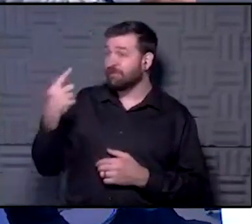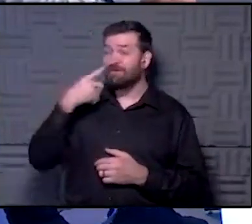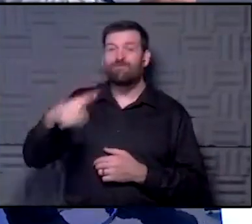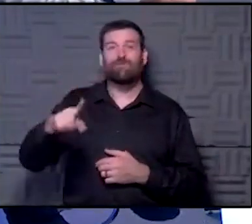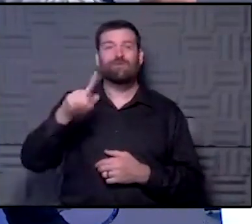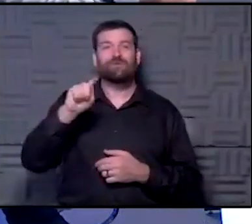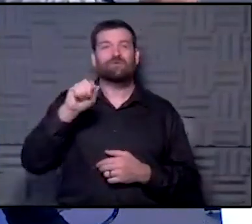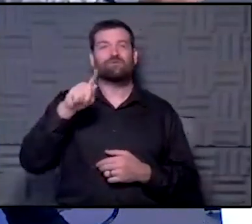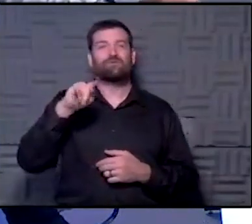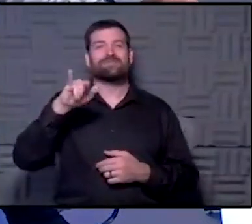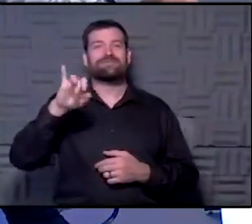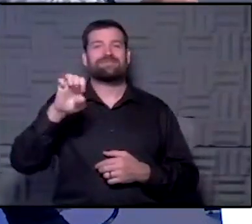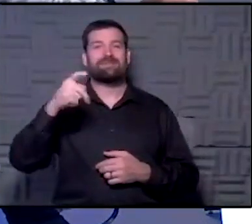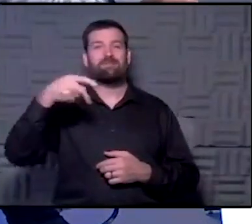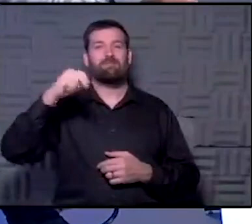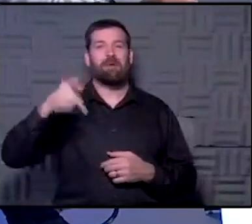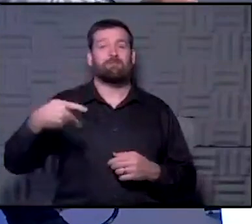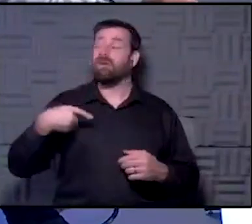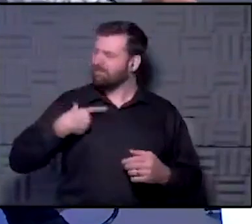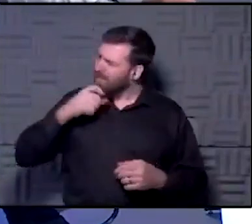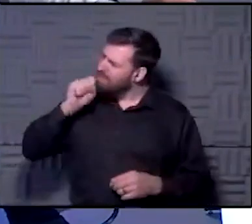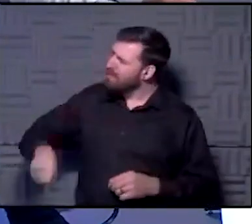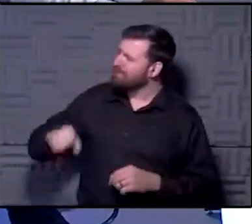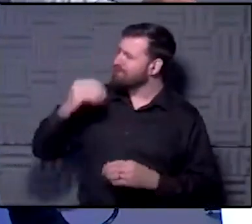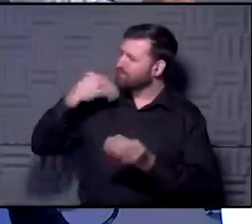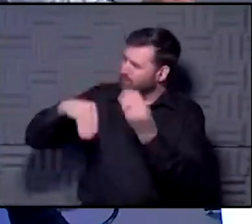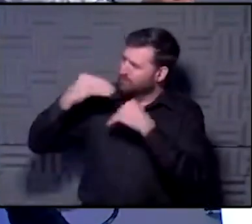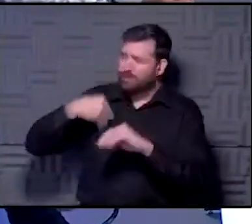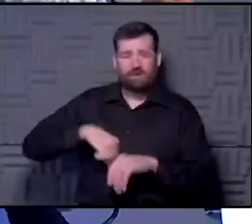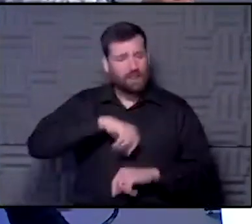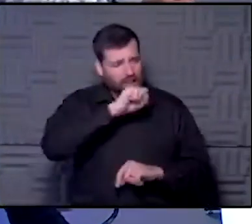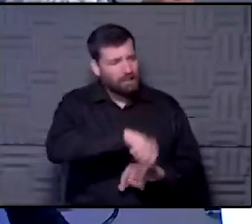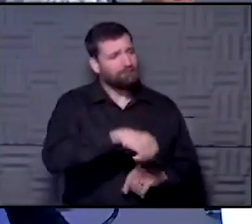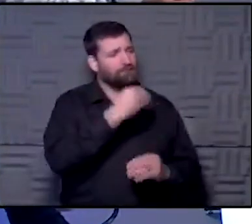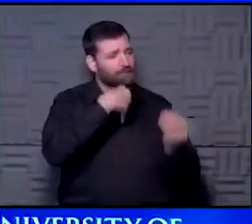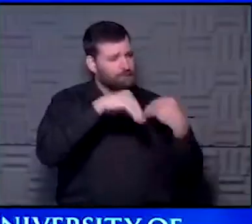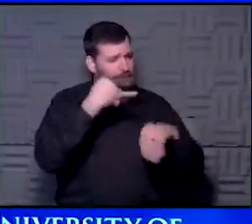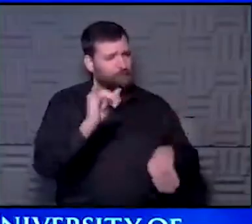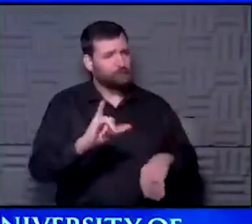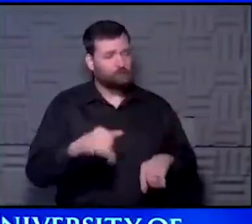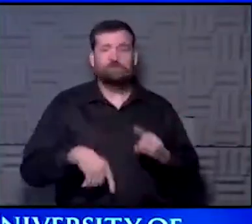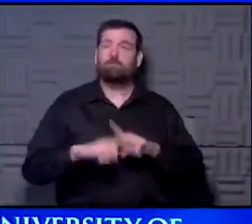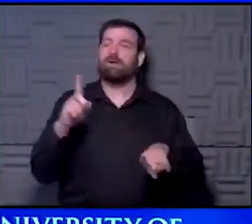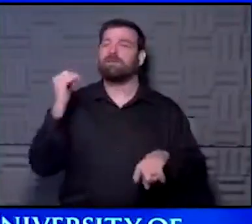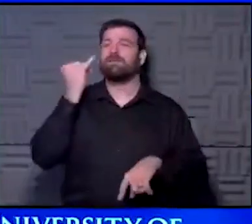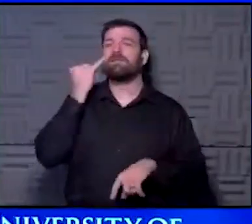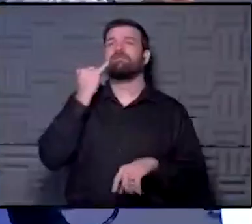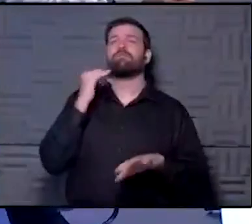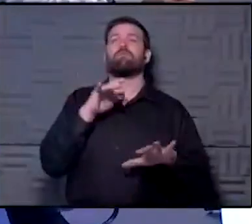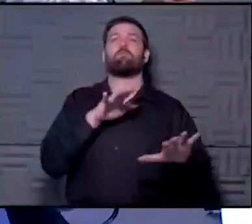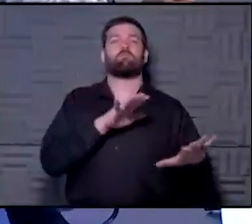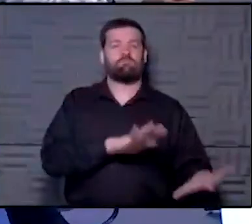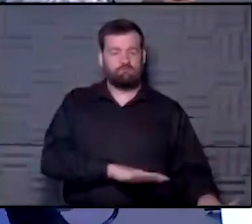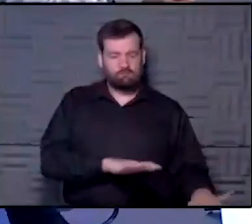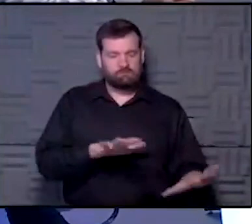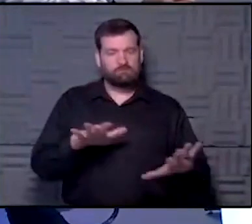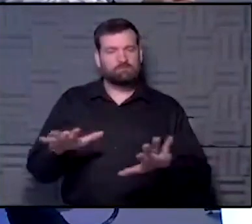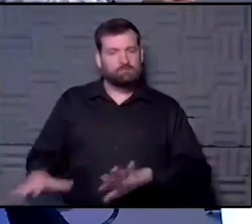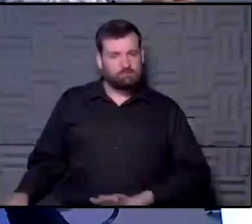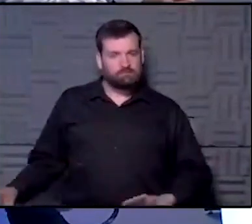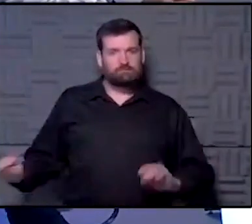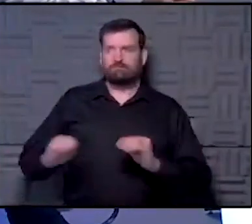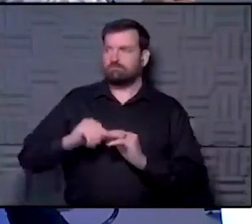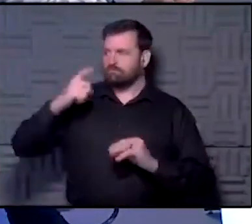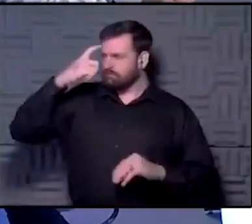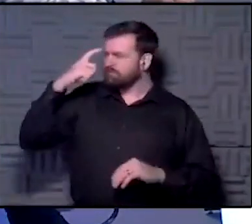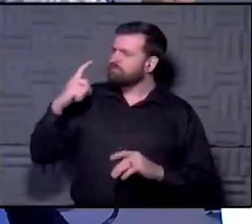Tootsie Pop. I love Okay. food, right? Just like You can tell I love food. I love Yeah, food, that's but I great. think if you pace yourself and you really I start